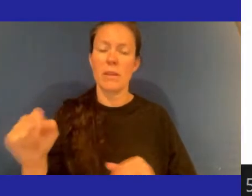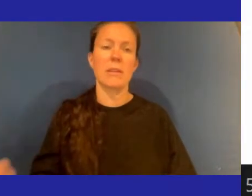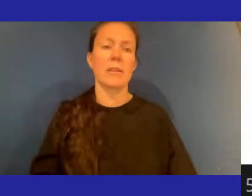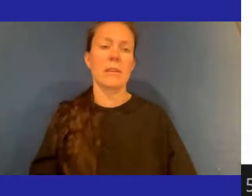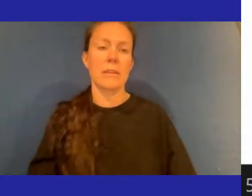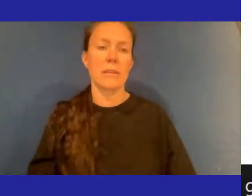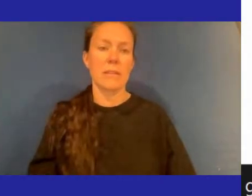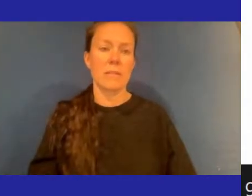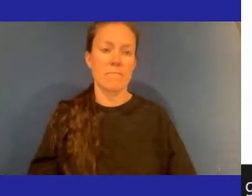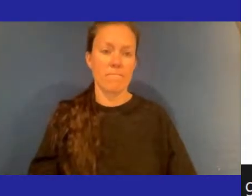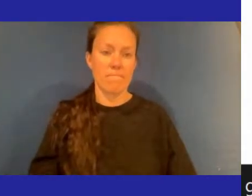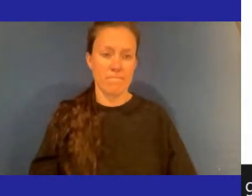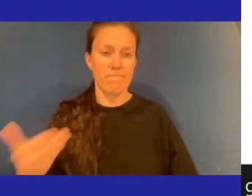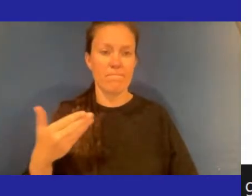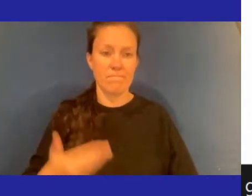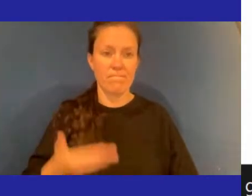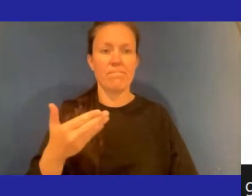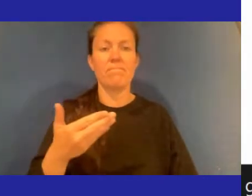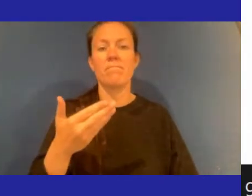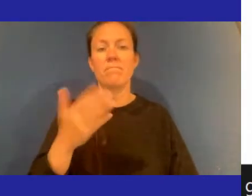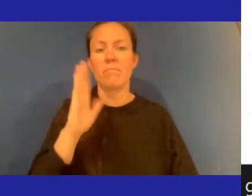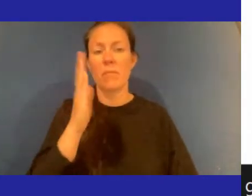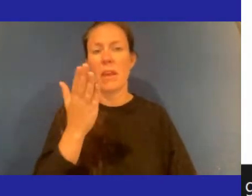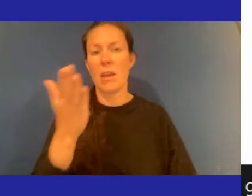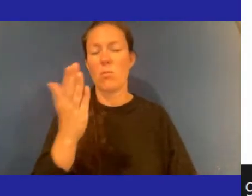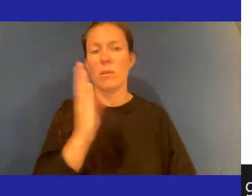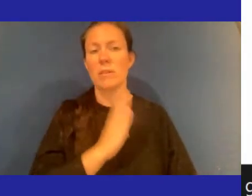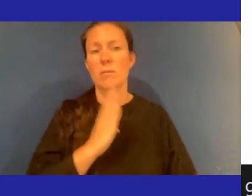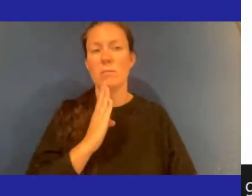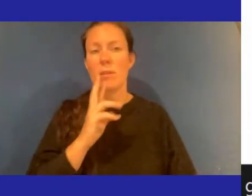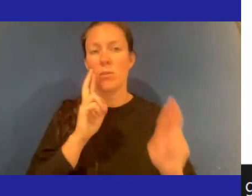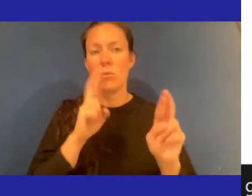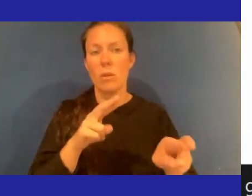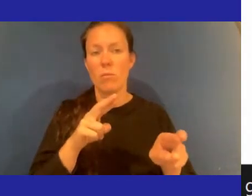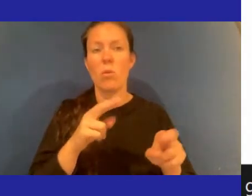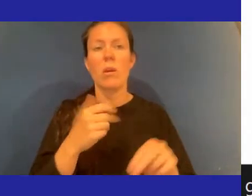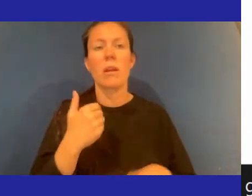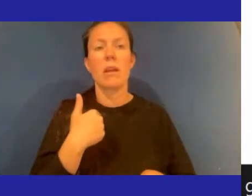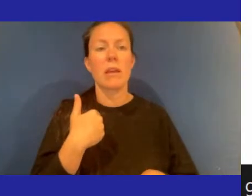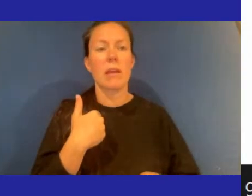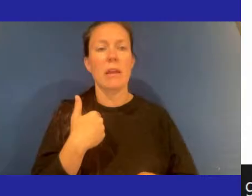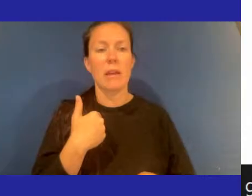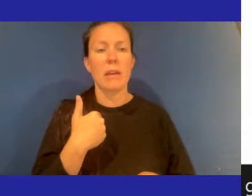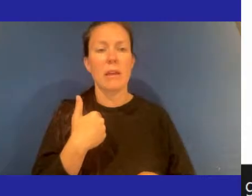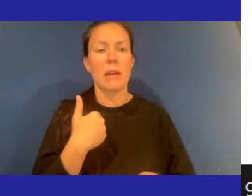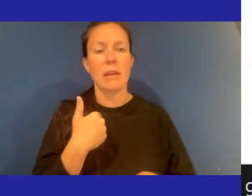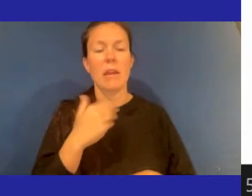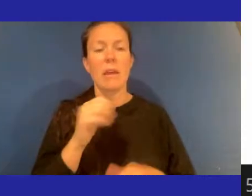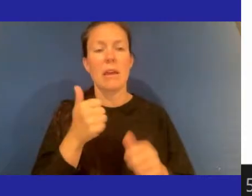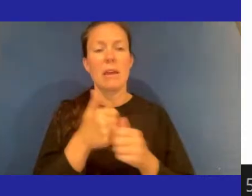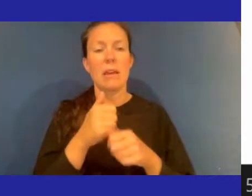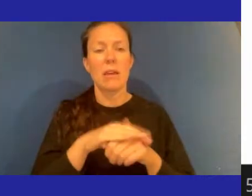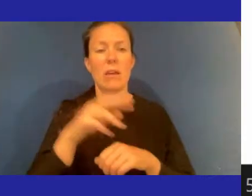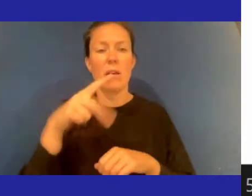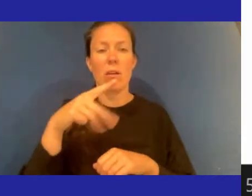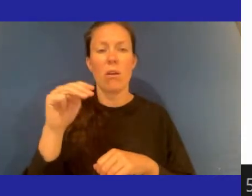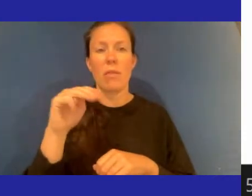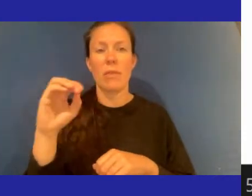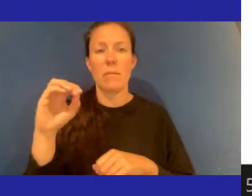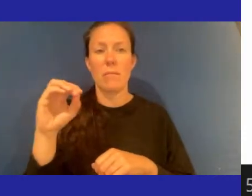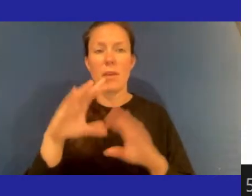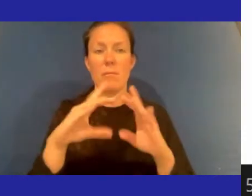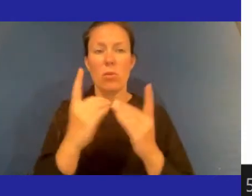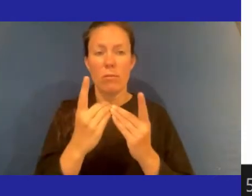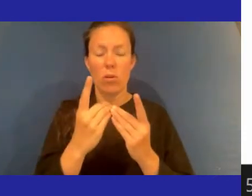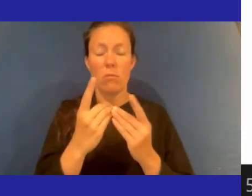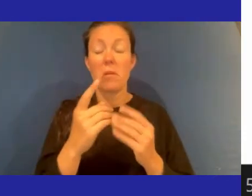CIO. I will submit to the board our report. It has in it an update on our PMO department, which we are happy to